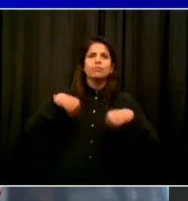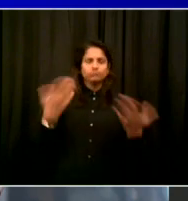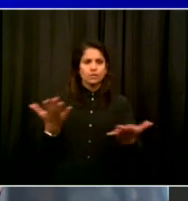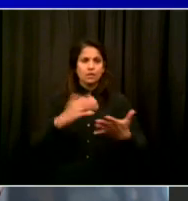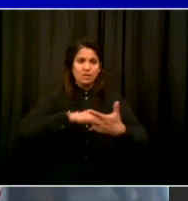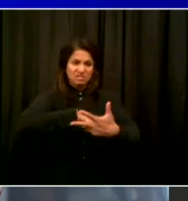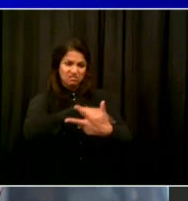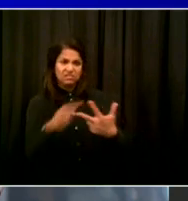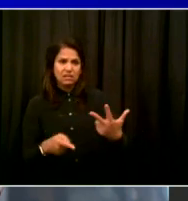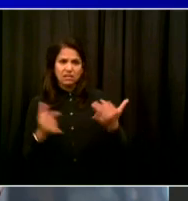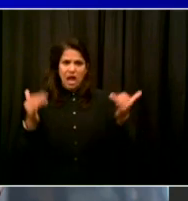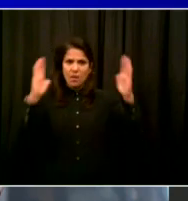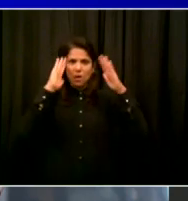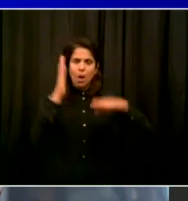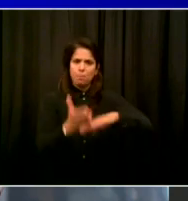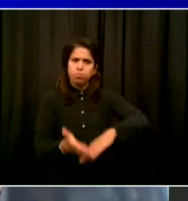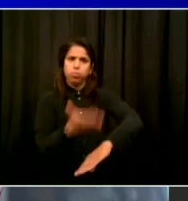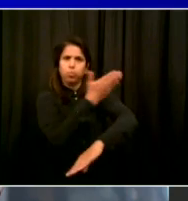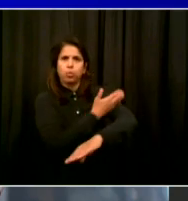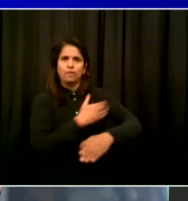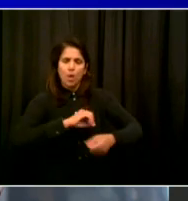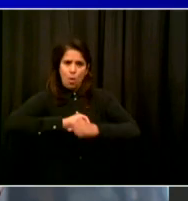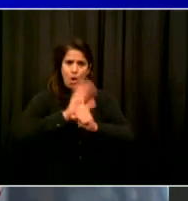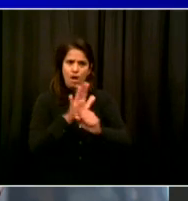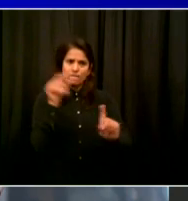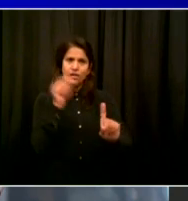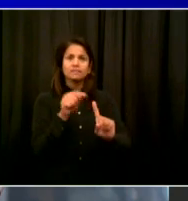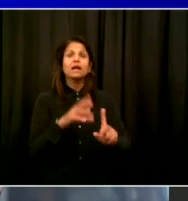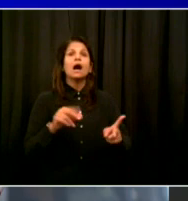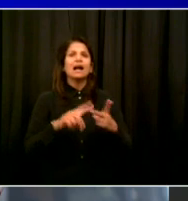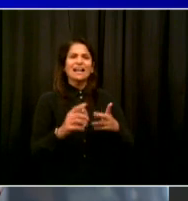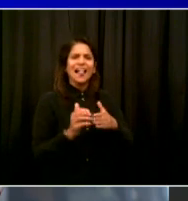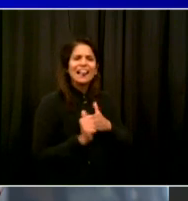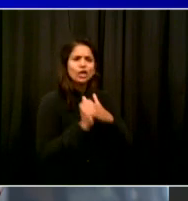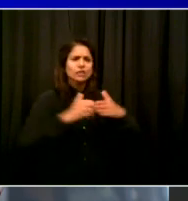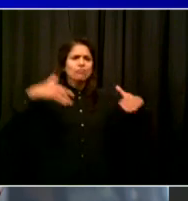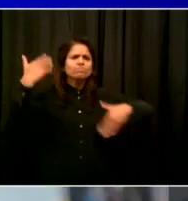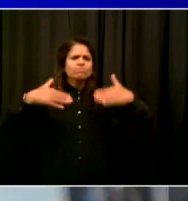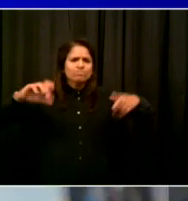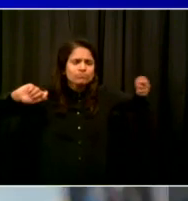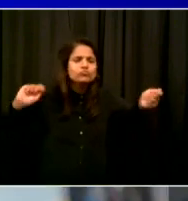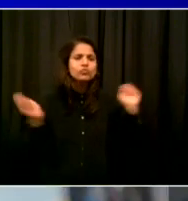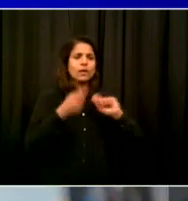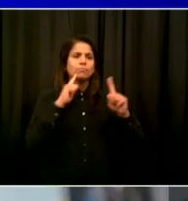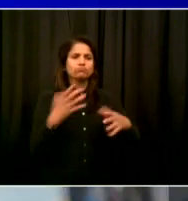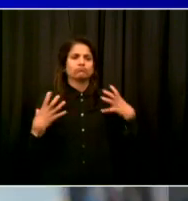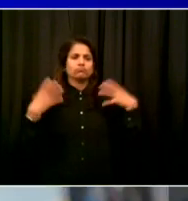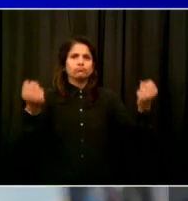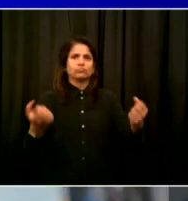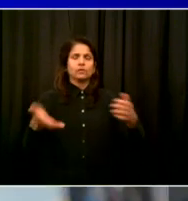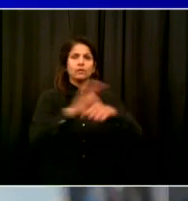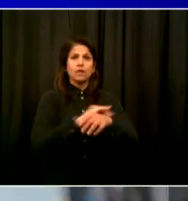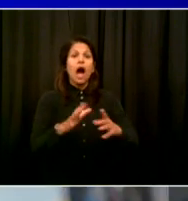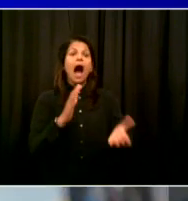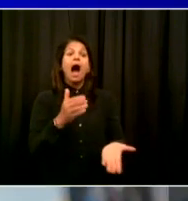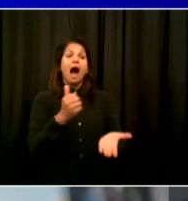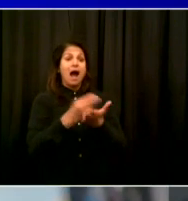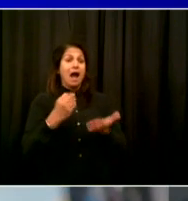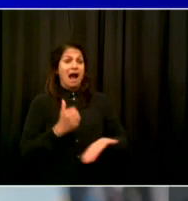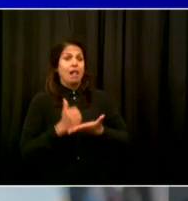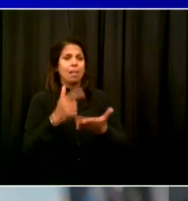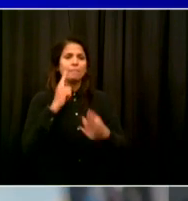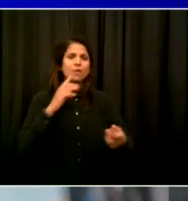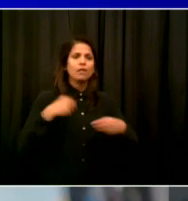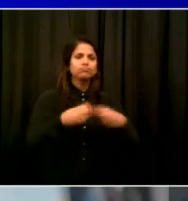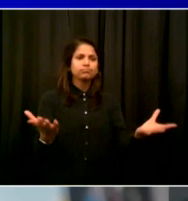people of this city are feeling it. They're feeling a sense of a weight lifted, a sense of hope and possibility, and